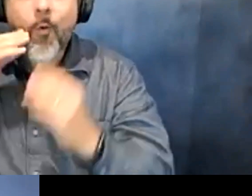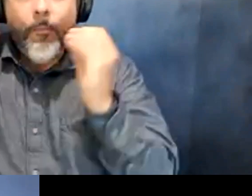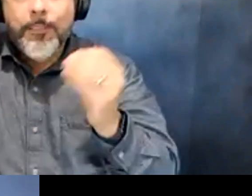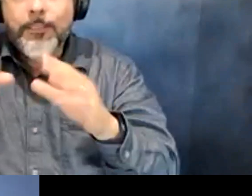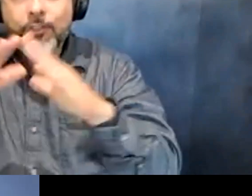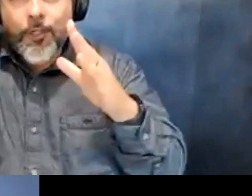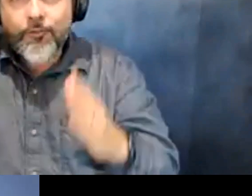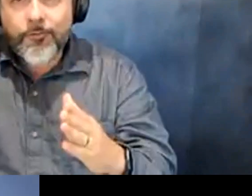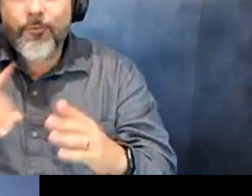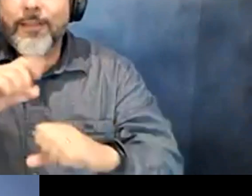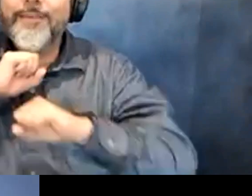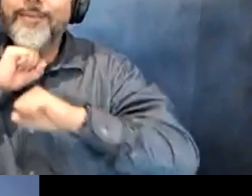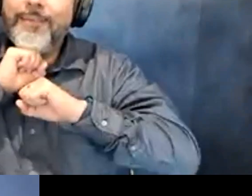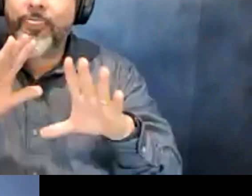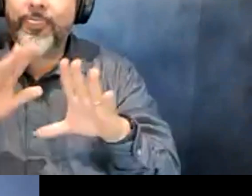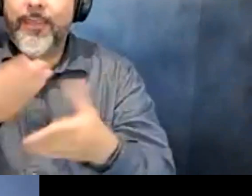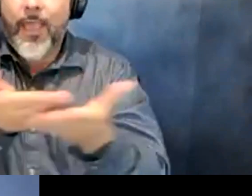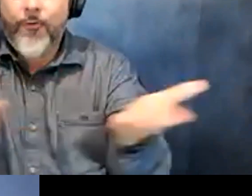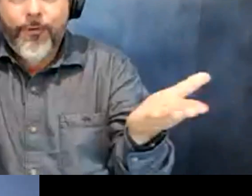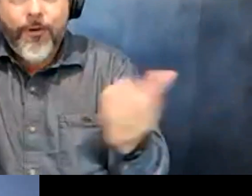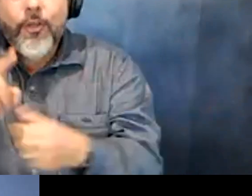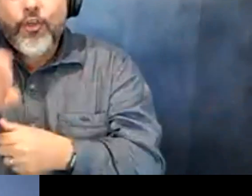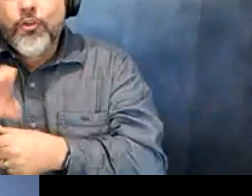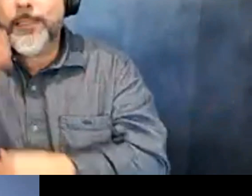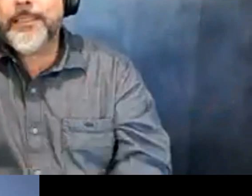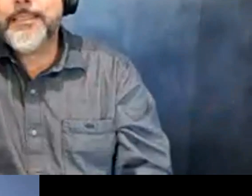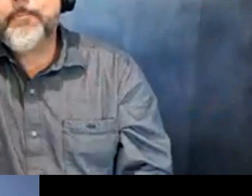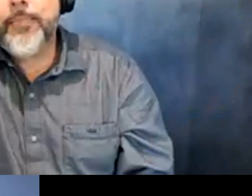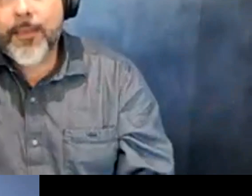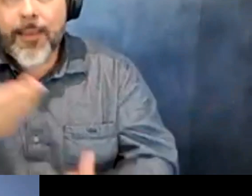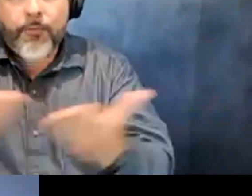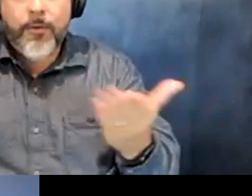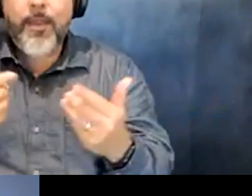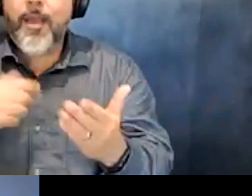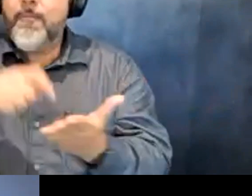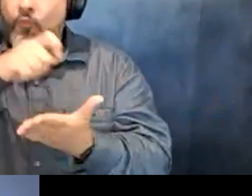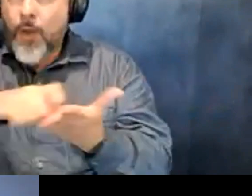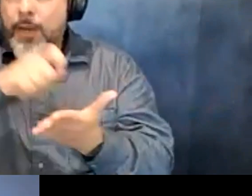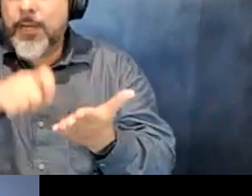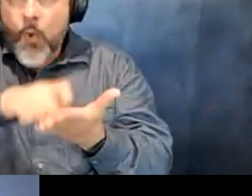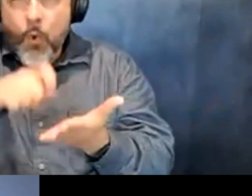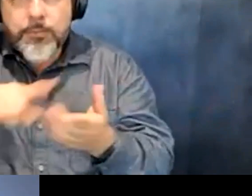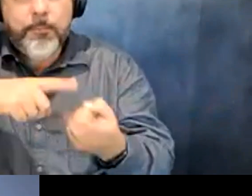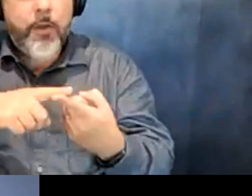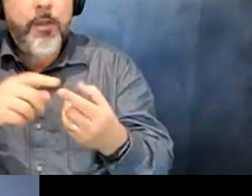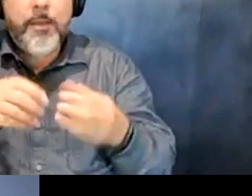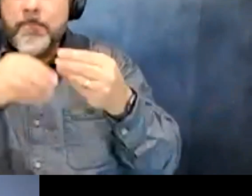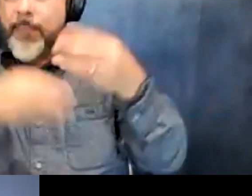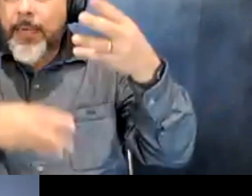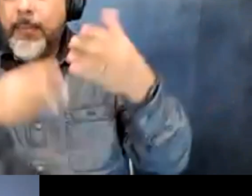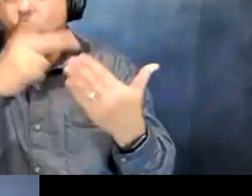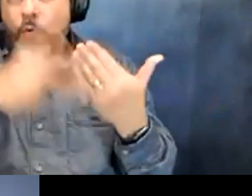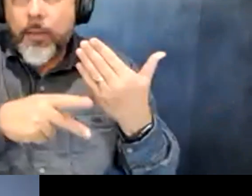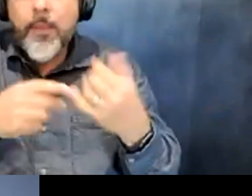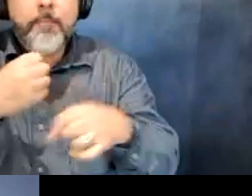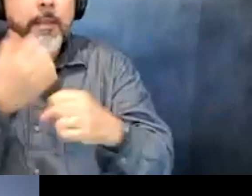there's nothing out there. And so there has to be something out there. And so it's like, I'm writing copious notes about all the programs and want to make some calls and see,